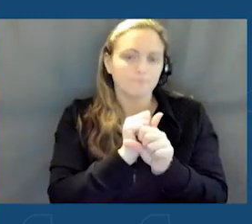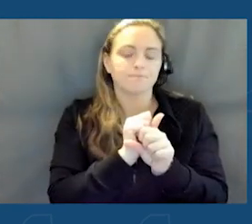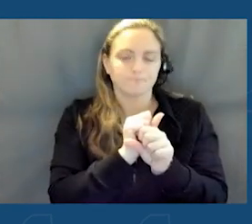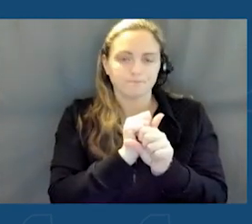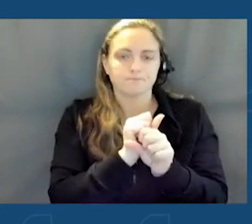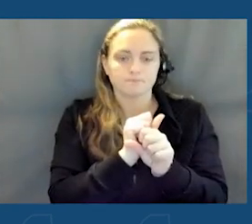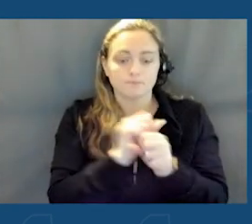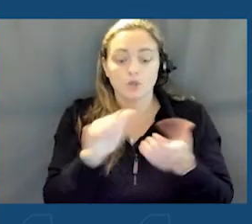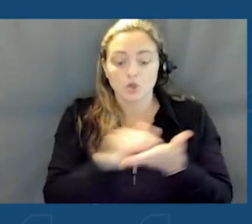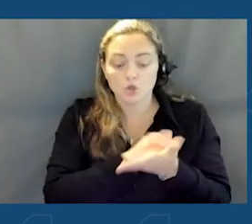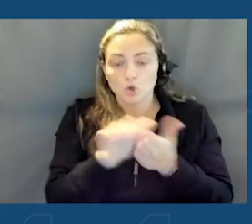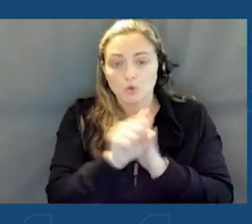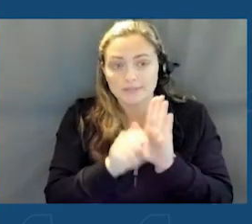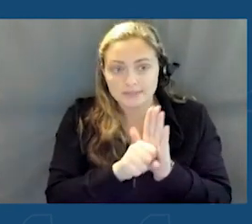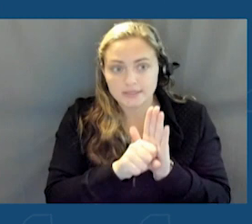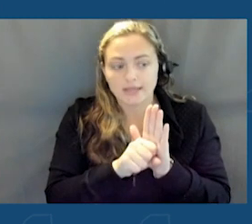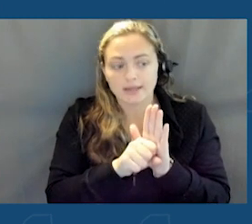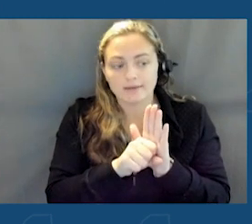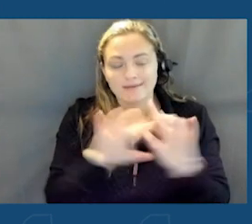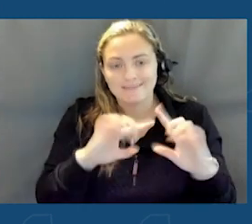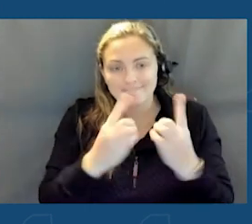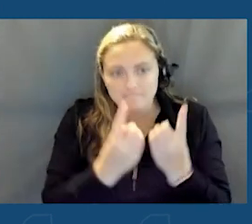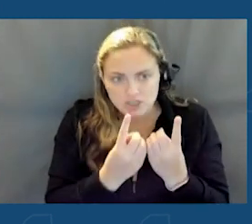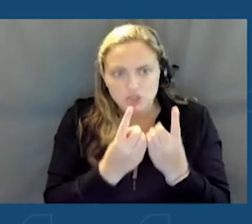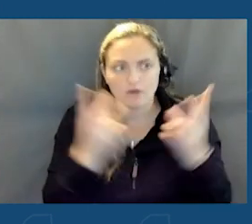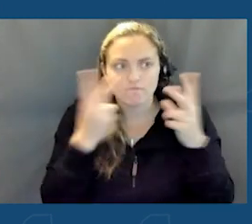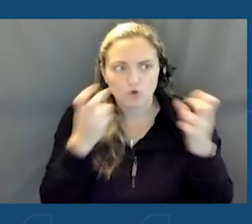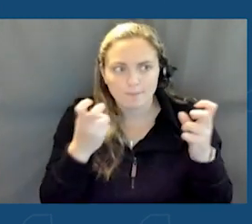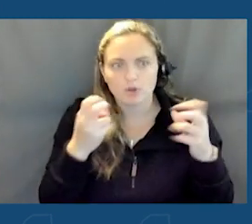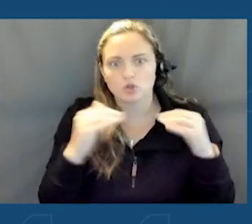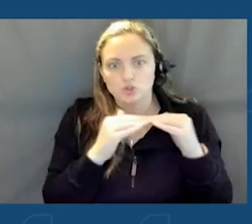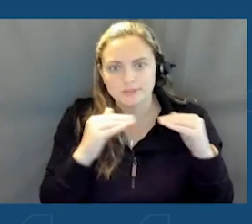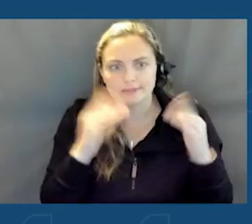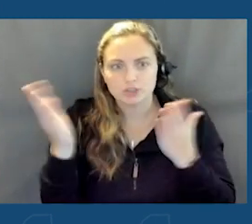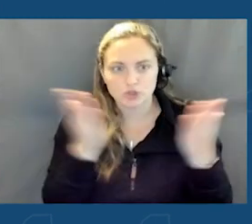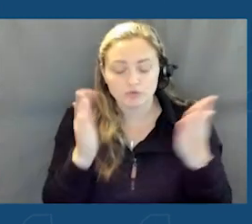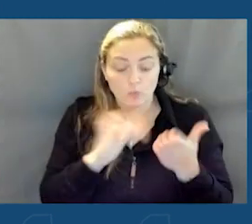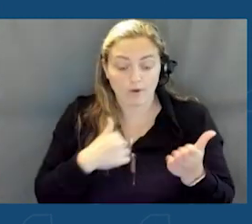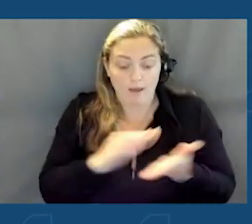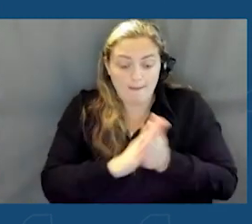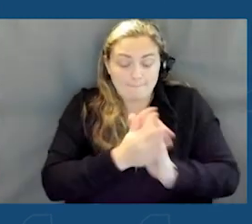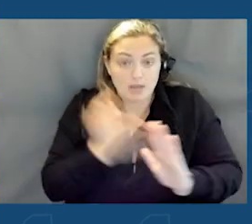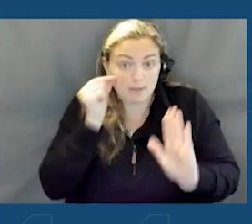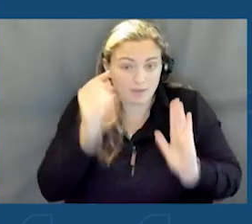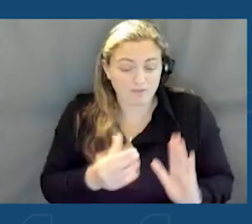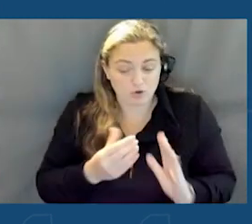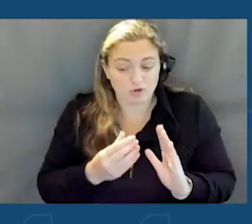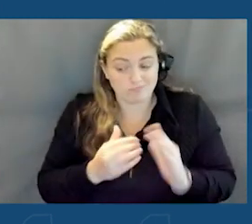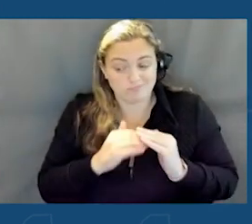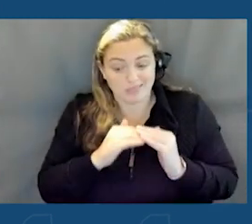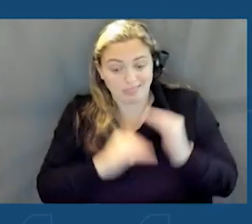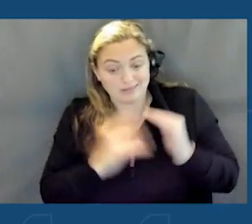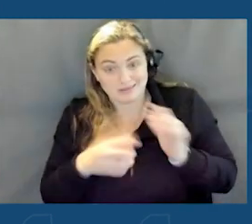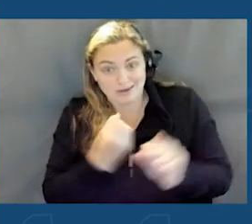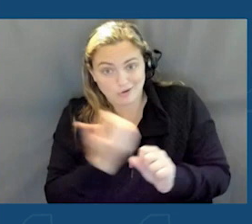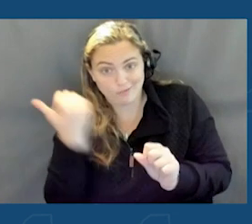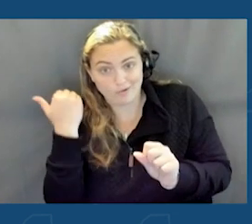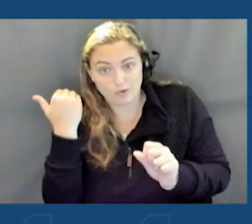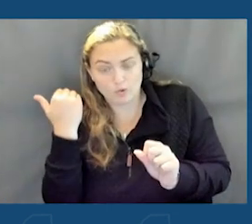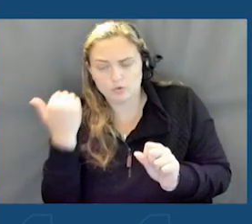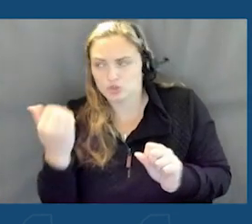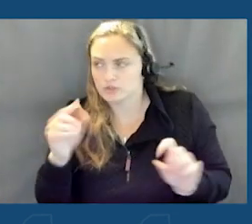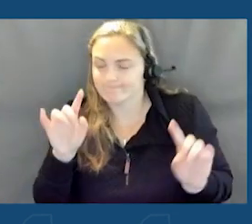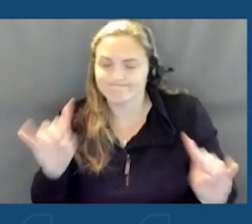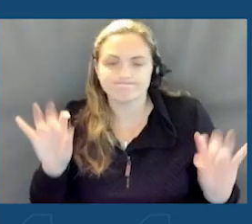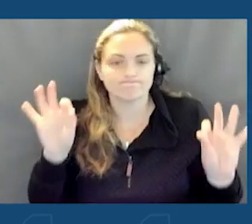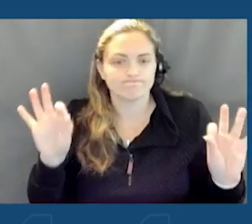New York State Division of Criminal Justice Services. And when I became governor less than a year ago, she is such a rock star, I said, you